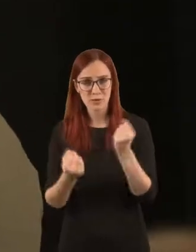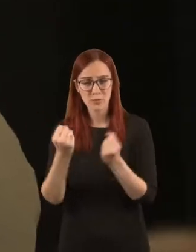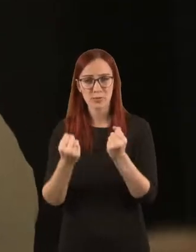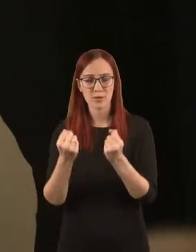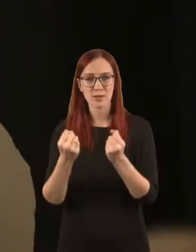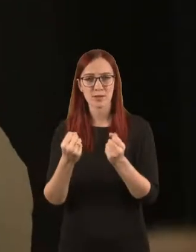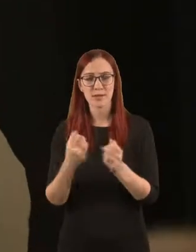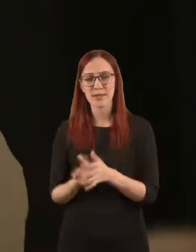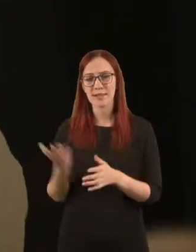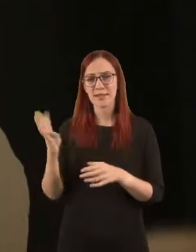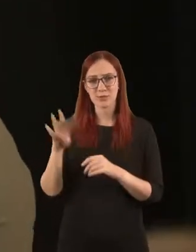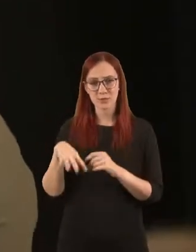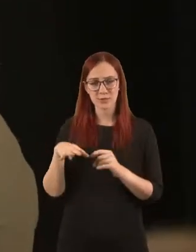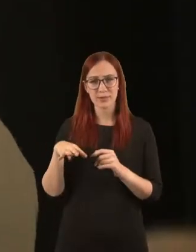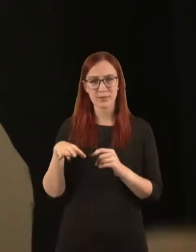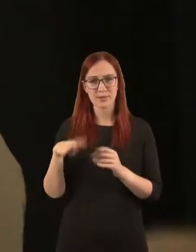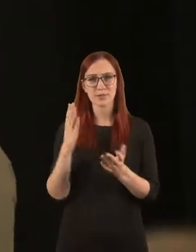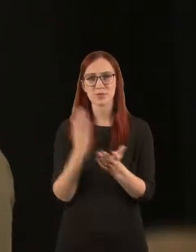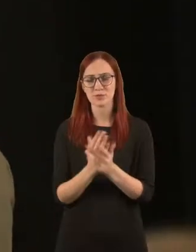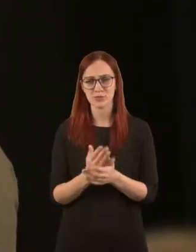use of electric